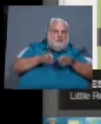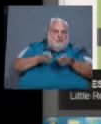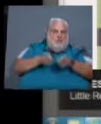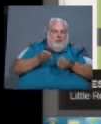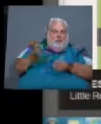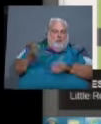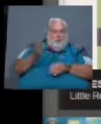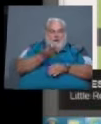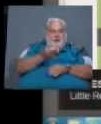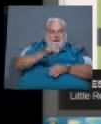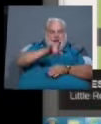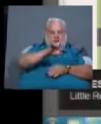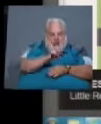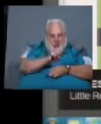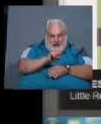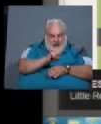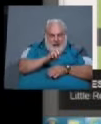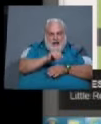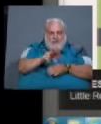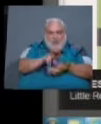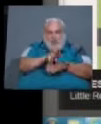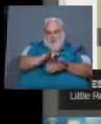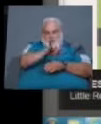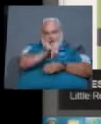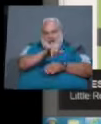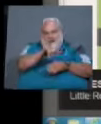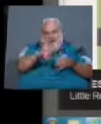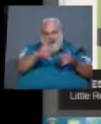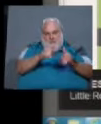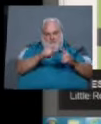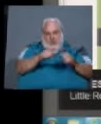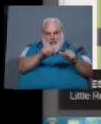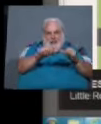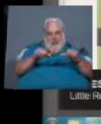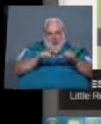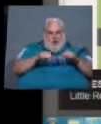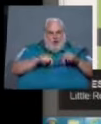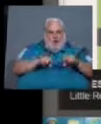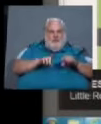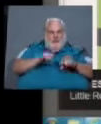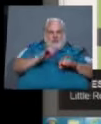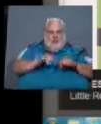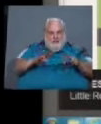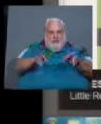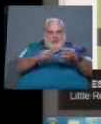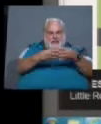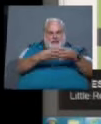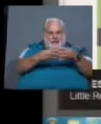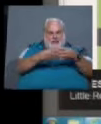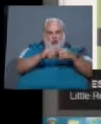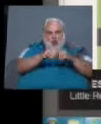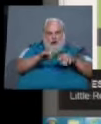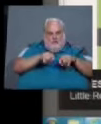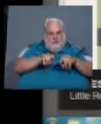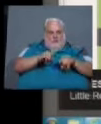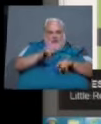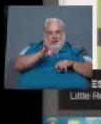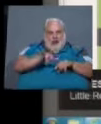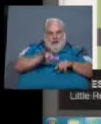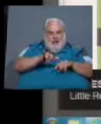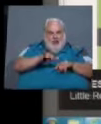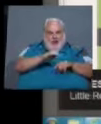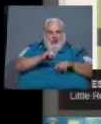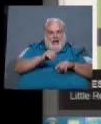side, and then also use that as a playground during the day so that it'll basically be gated off during the day and then converted to a